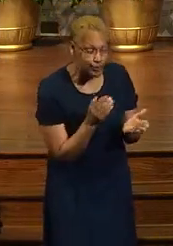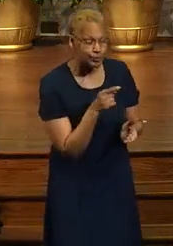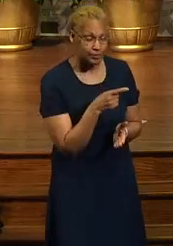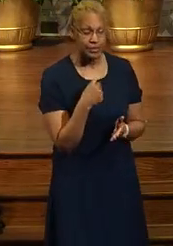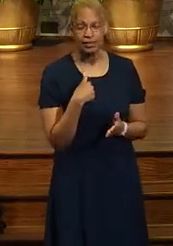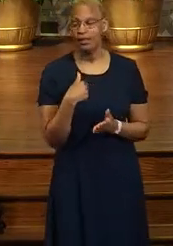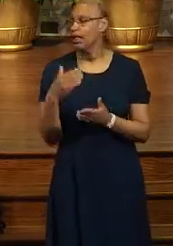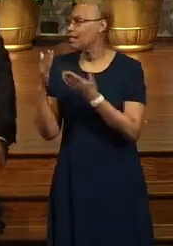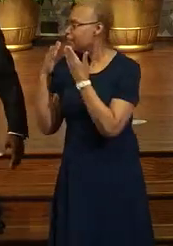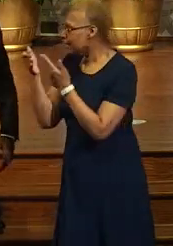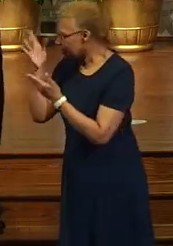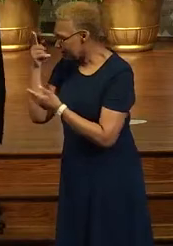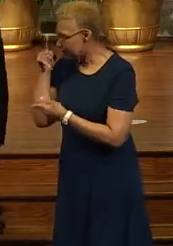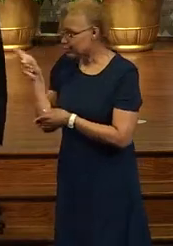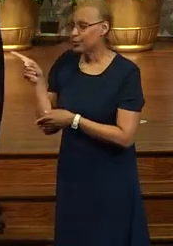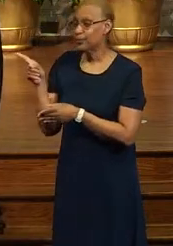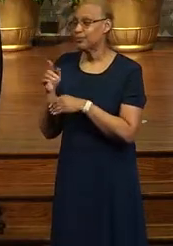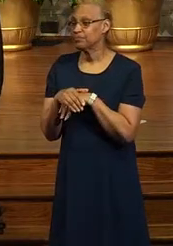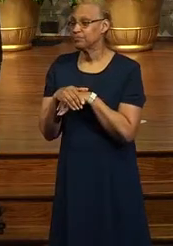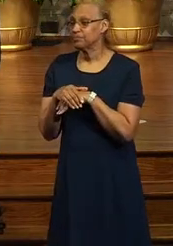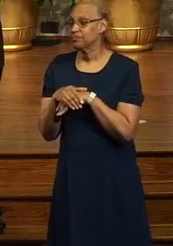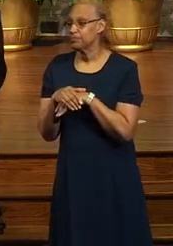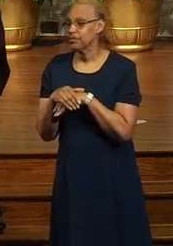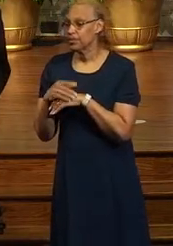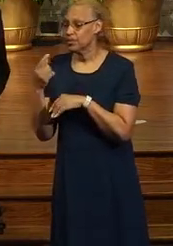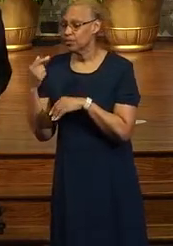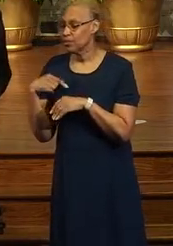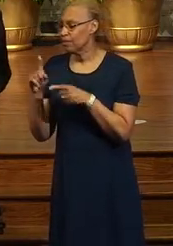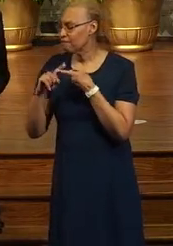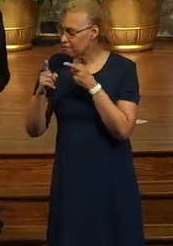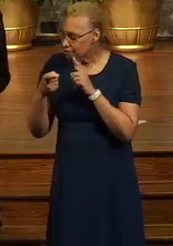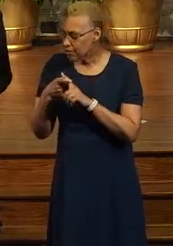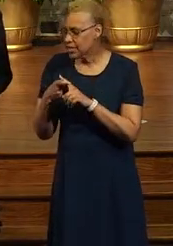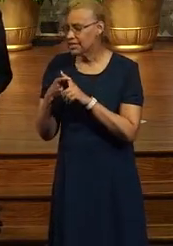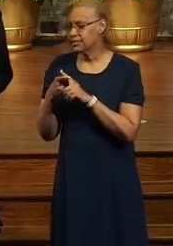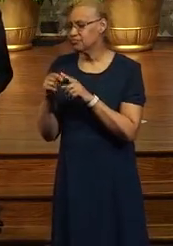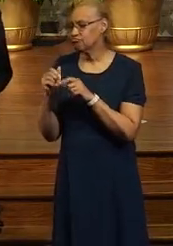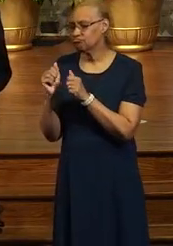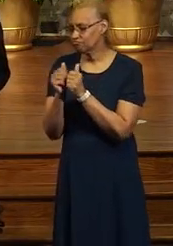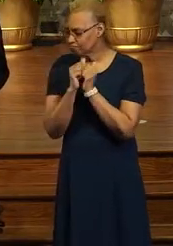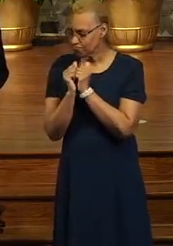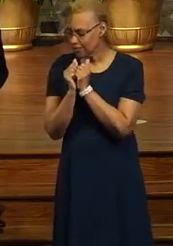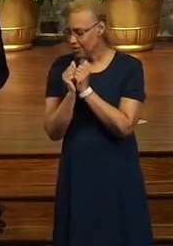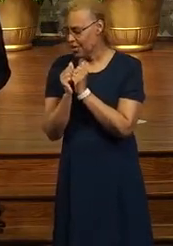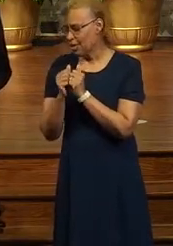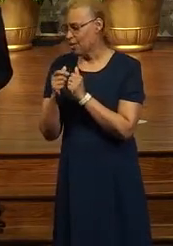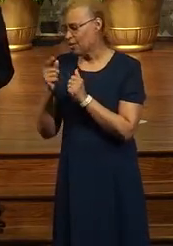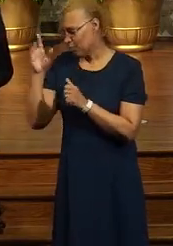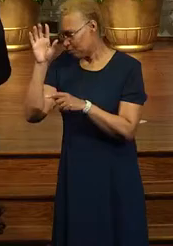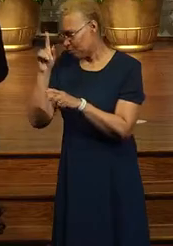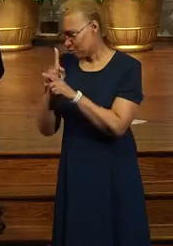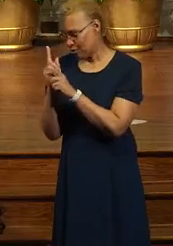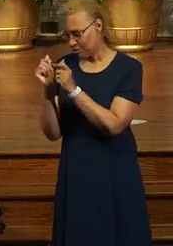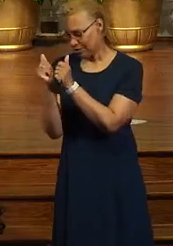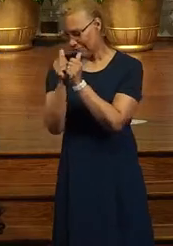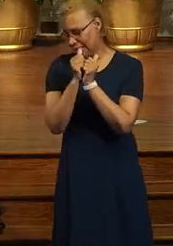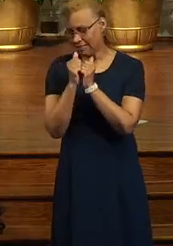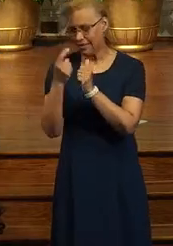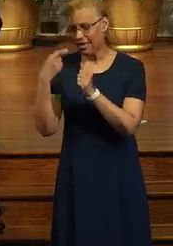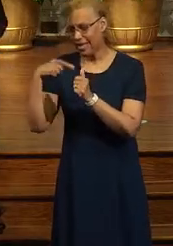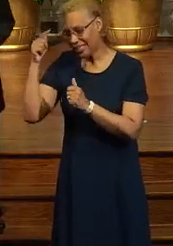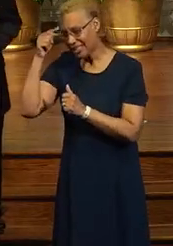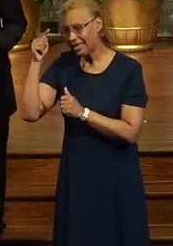thank God for you, Pastor. You know, we're not only colleagues, but we're friends, we're brothers in arms. And I think that Pastor Saunders